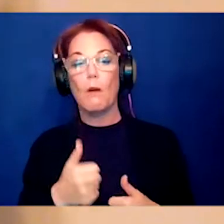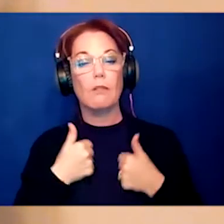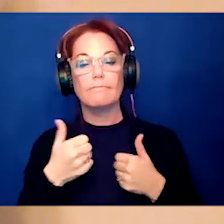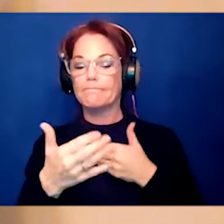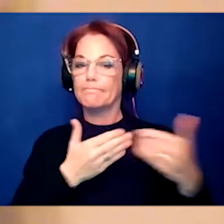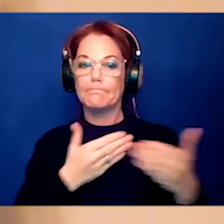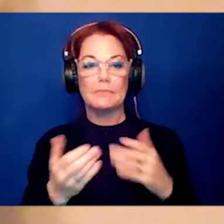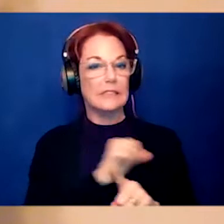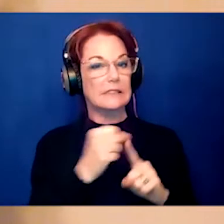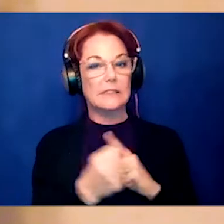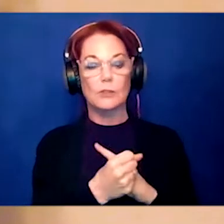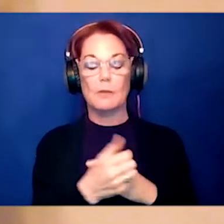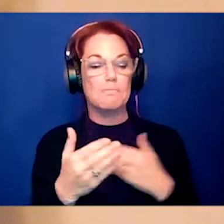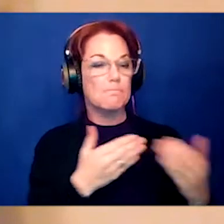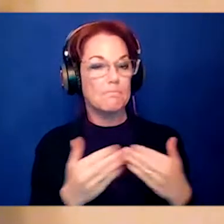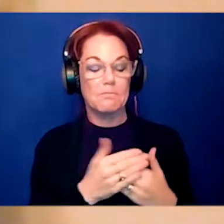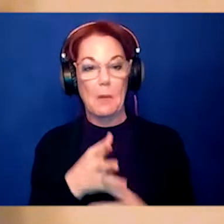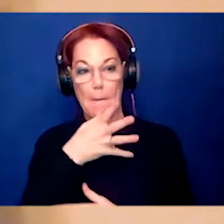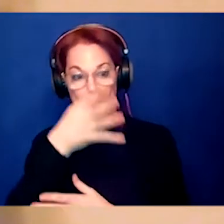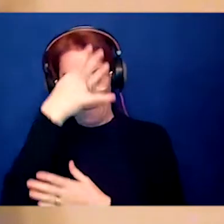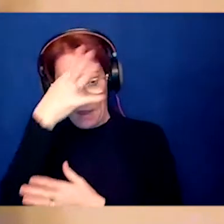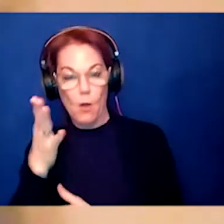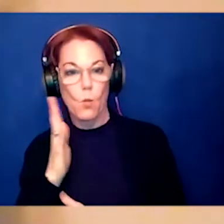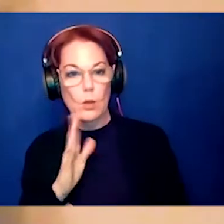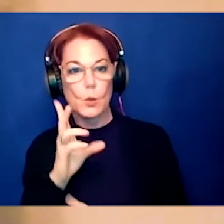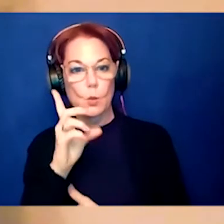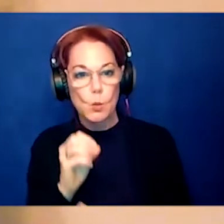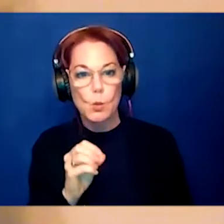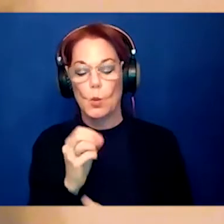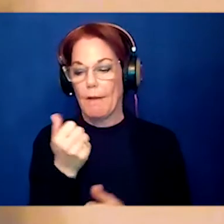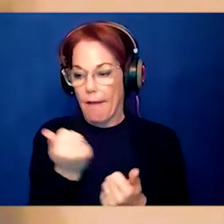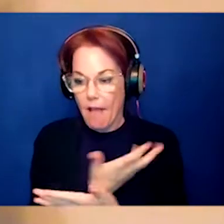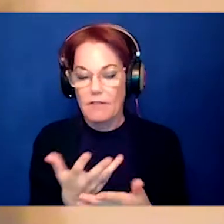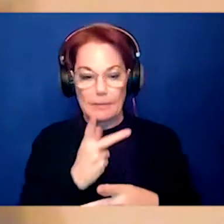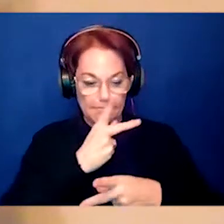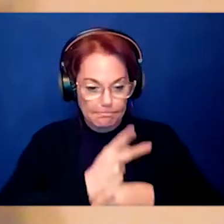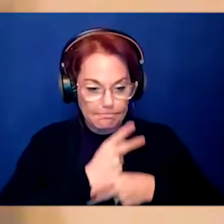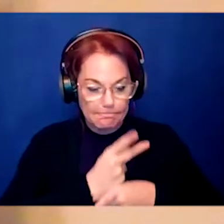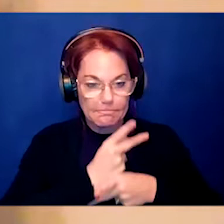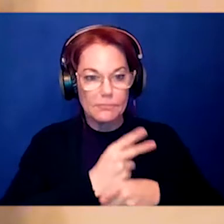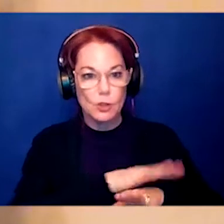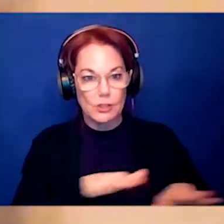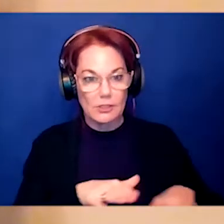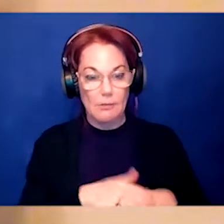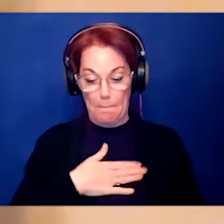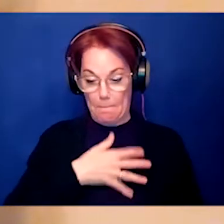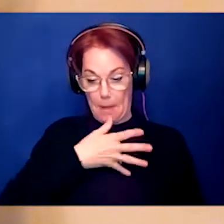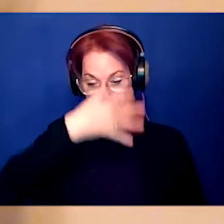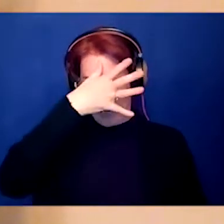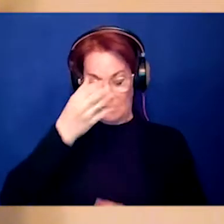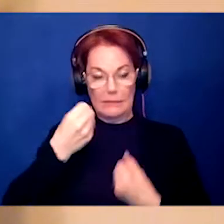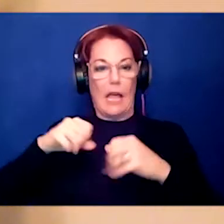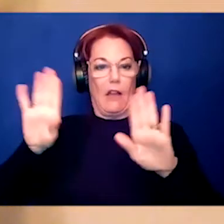we do anything for their children to have a better lives. Like my mother or my father, every parent will sacrifice anything they can do